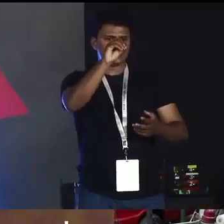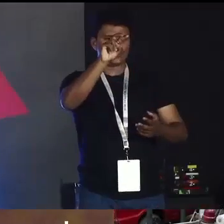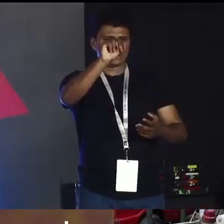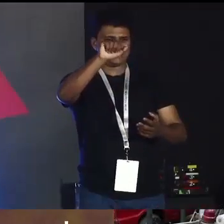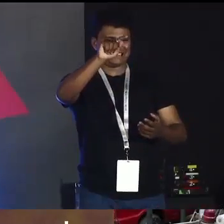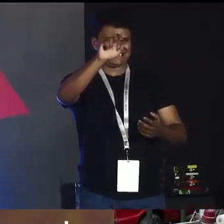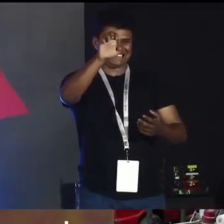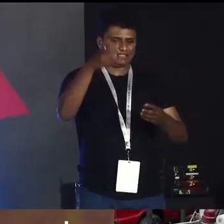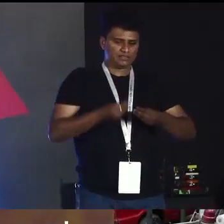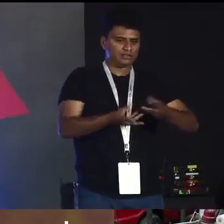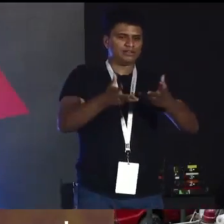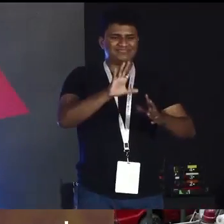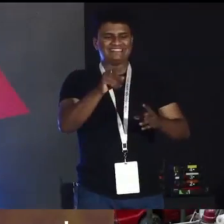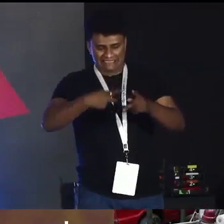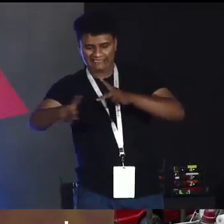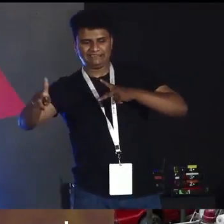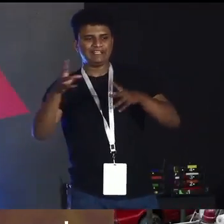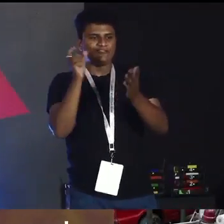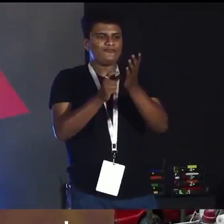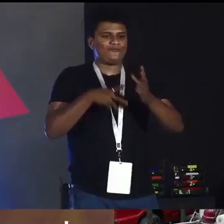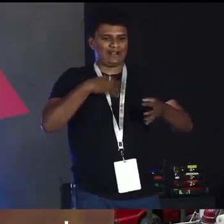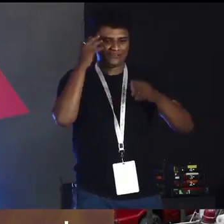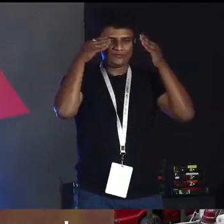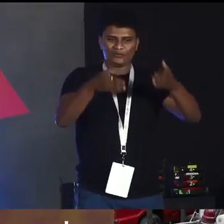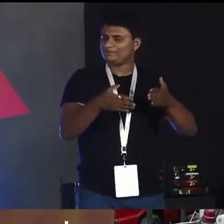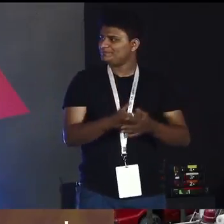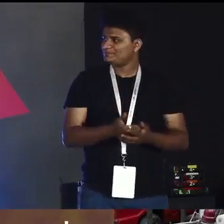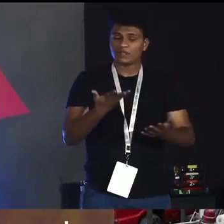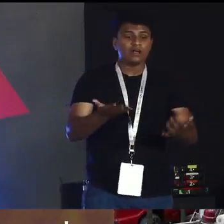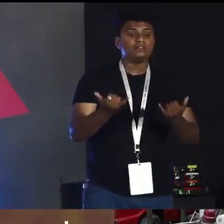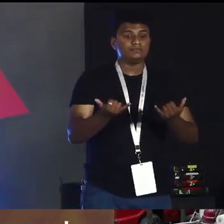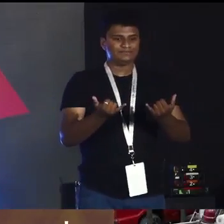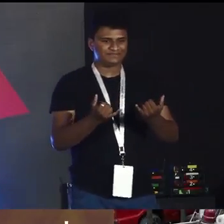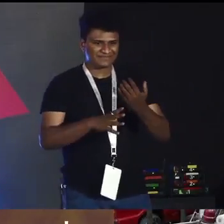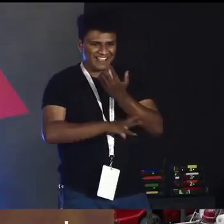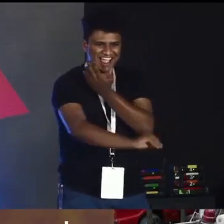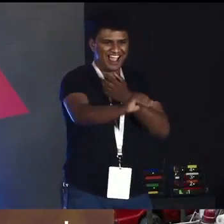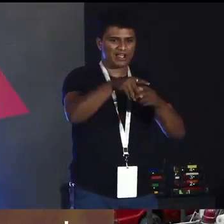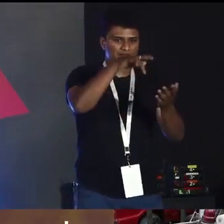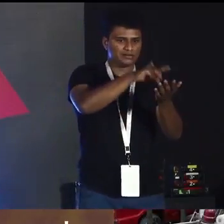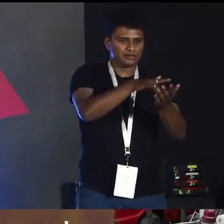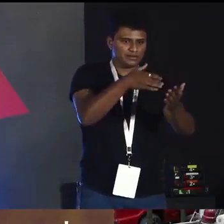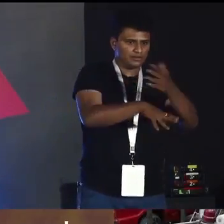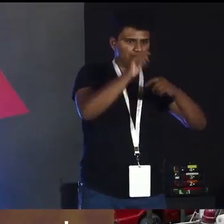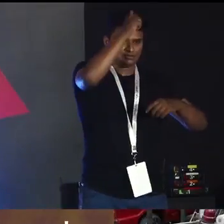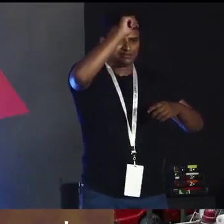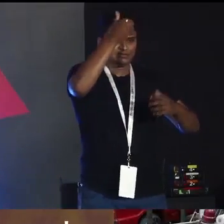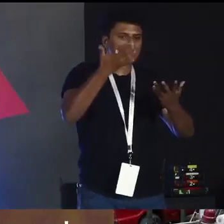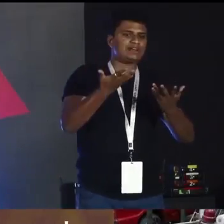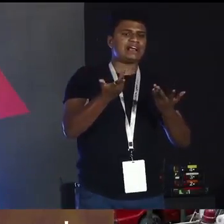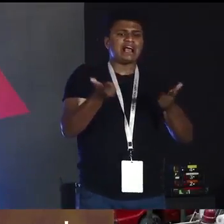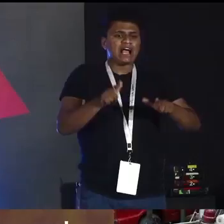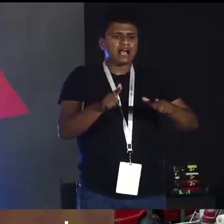to rural India. One thing which we understood about rural India is that the biggest asset of rural people is